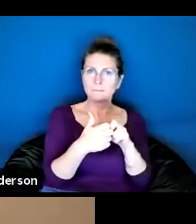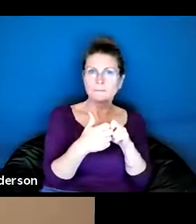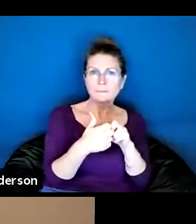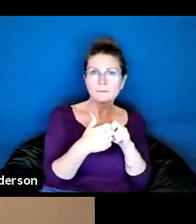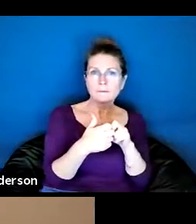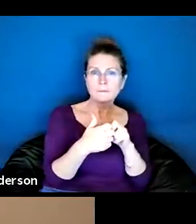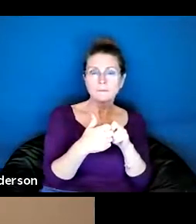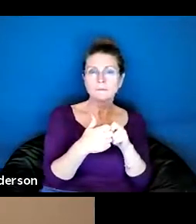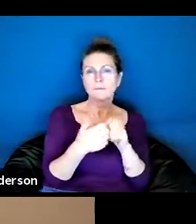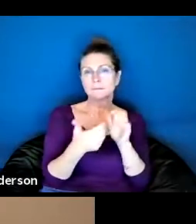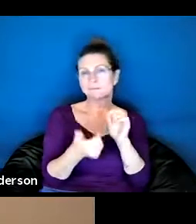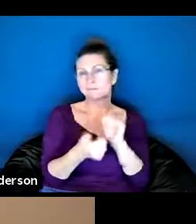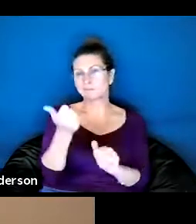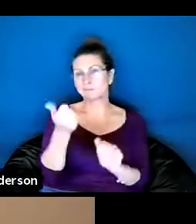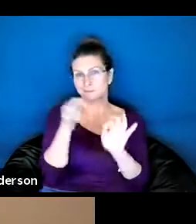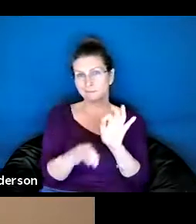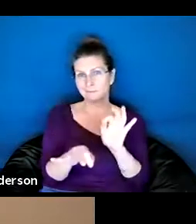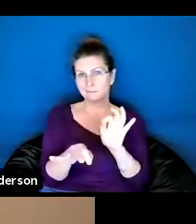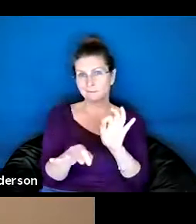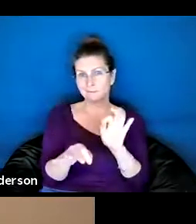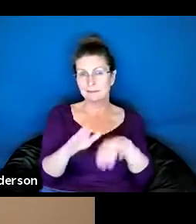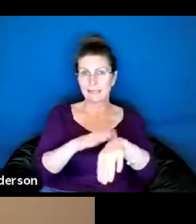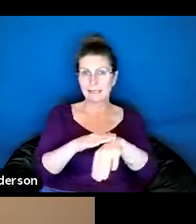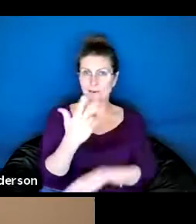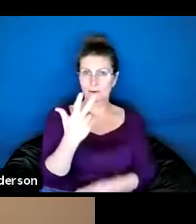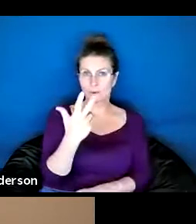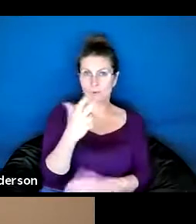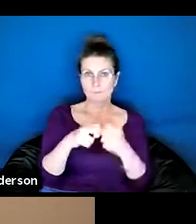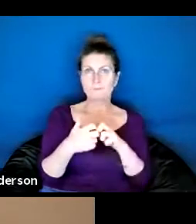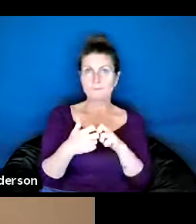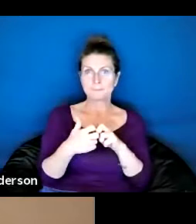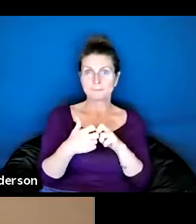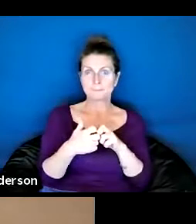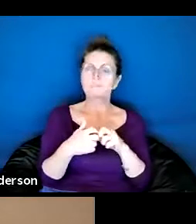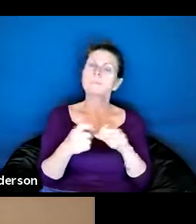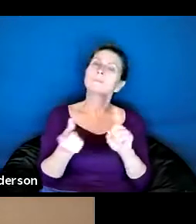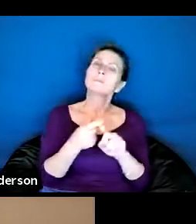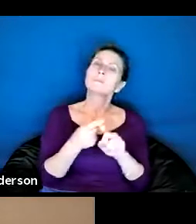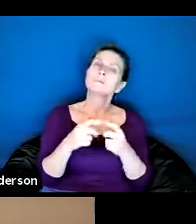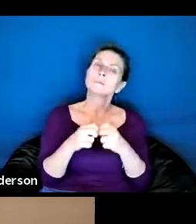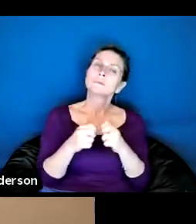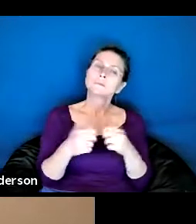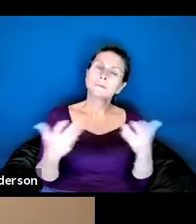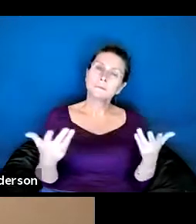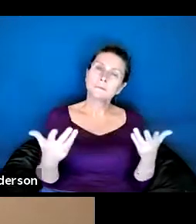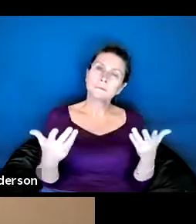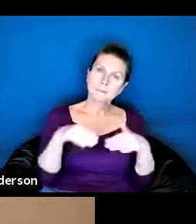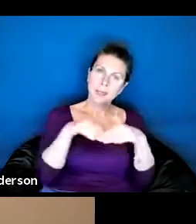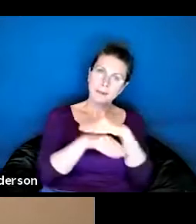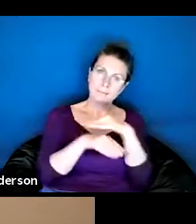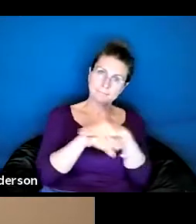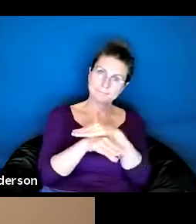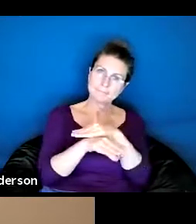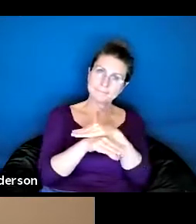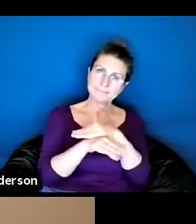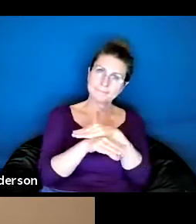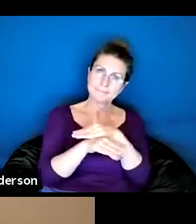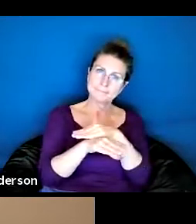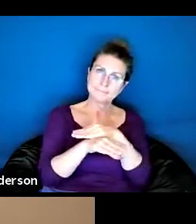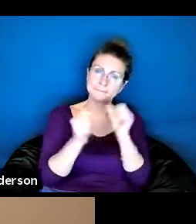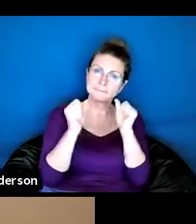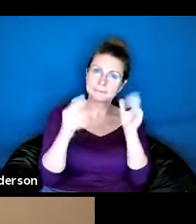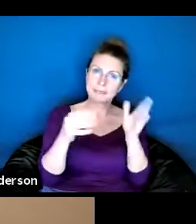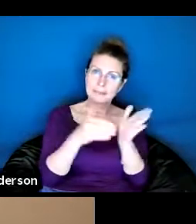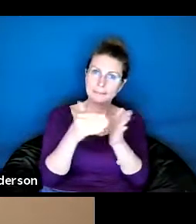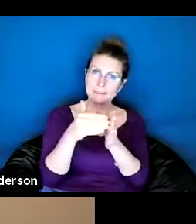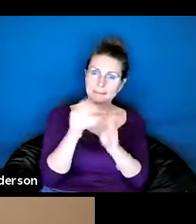the simplest form, it's actually at least three problems. The first is access, in that there's actually millions of people around